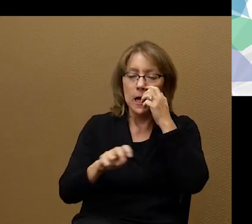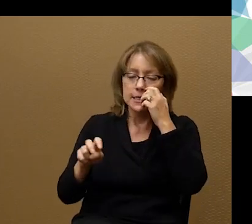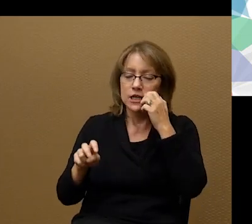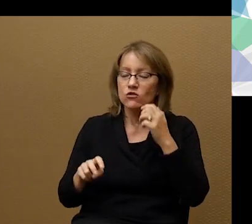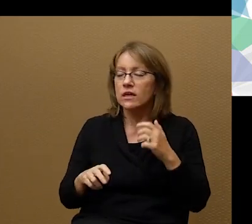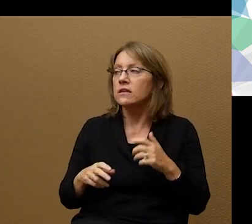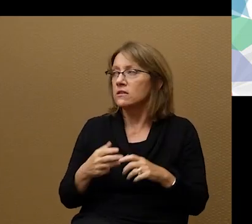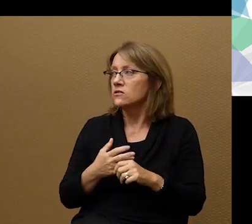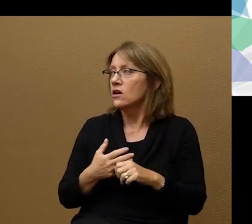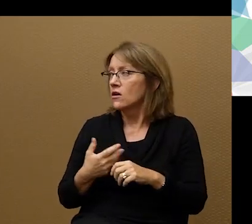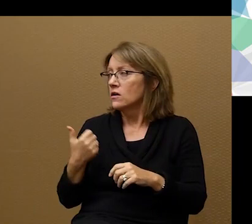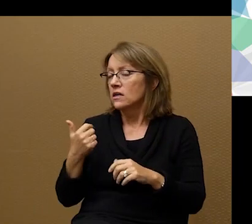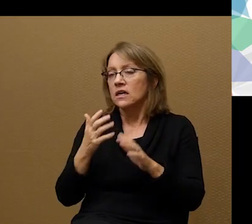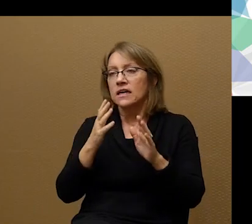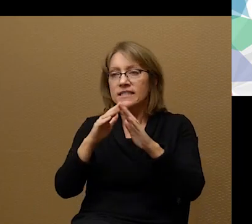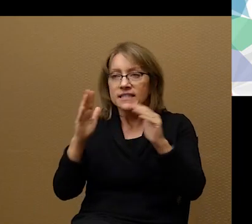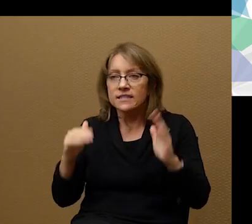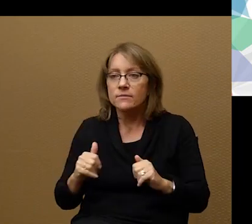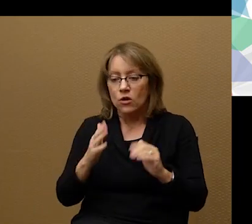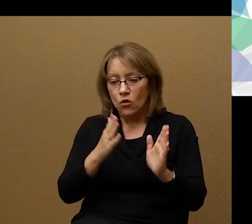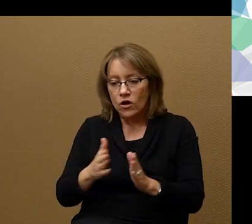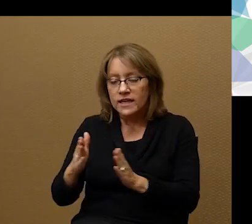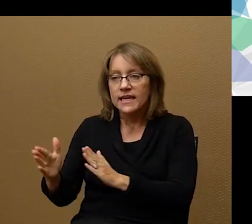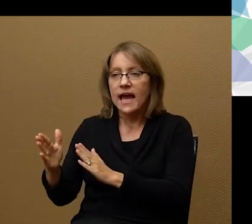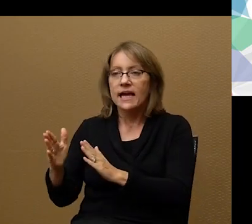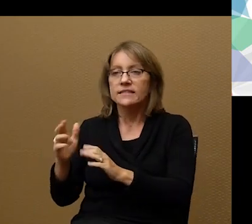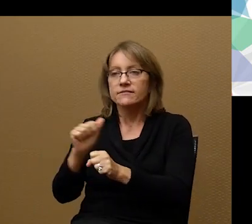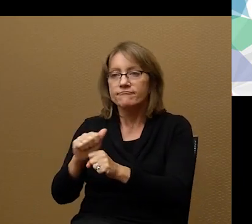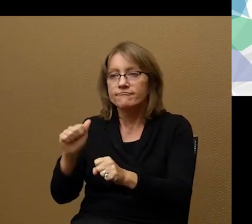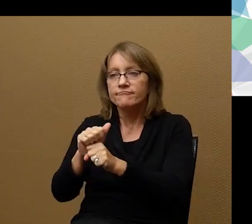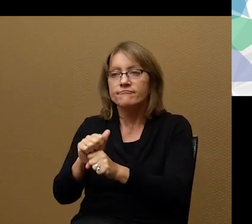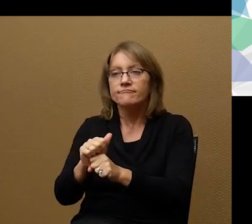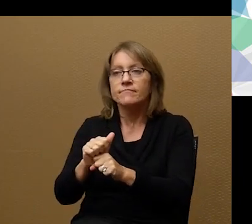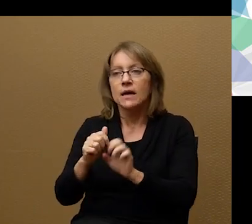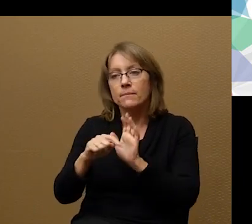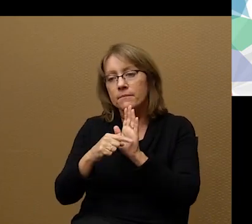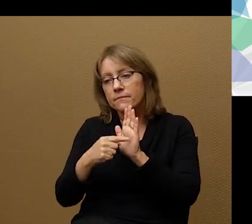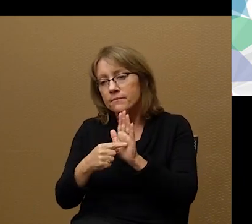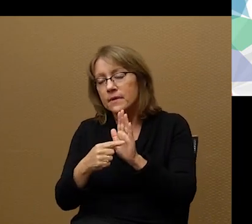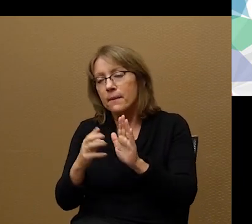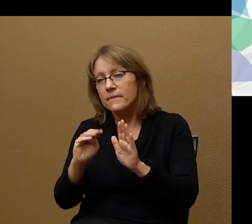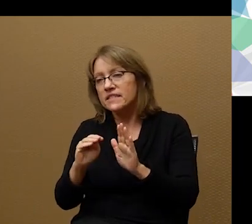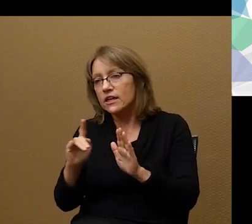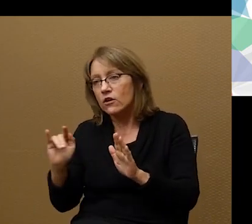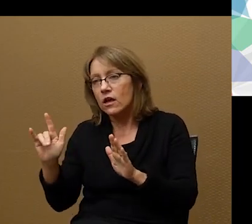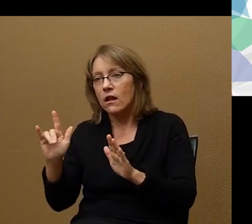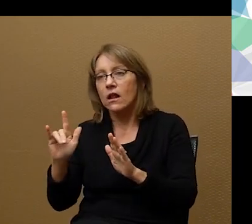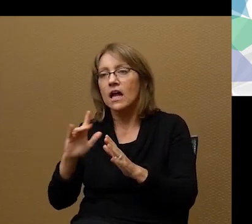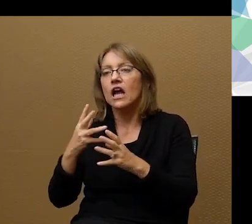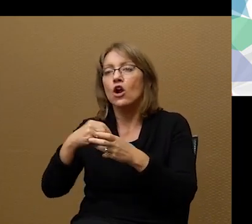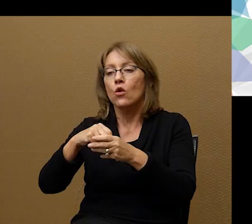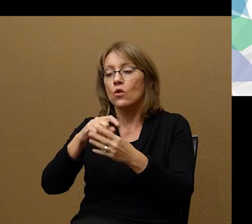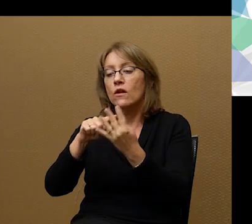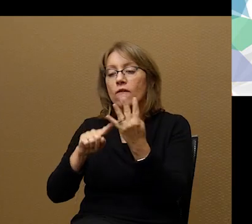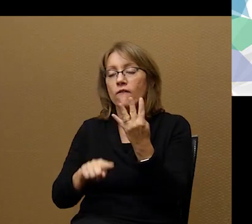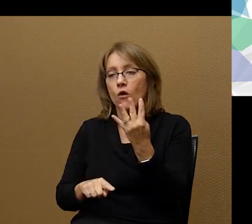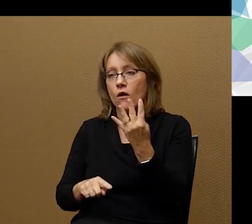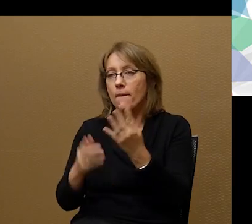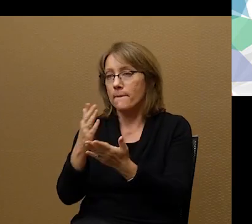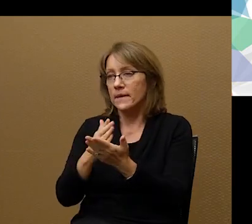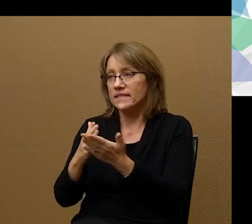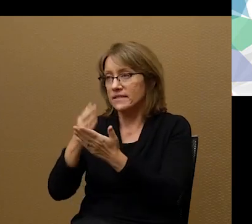and organized presentation of tasks and materials that communicate at least 4 pieces of information. So this